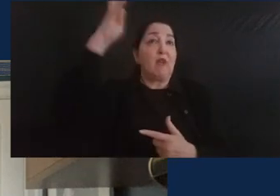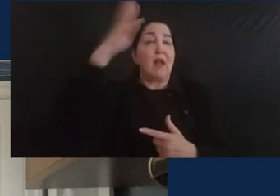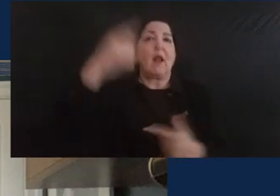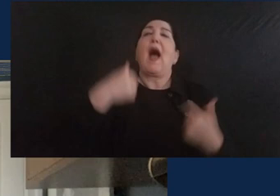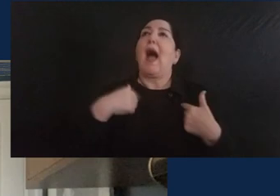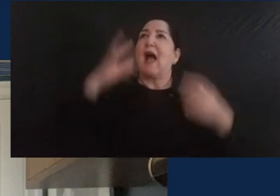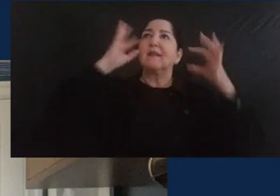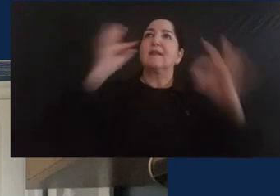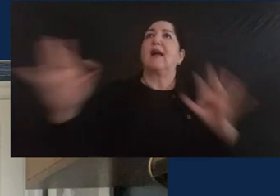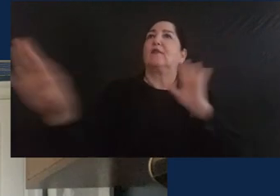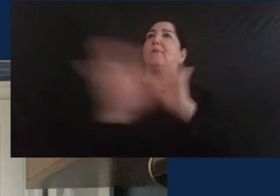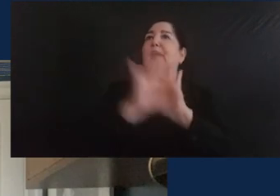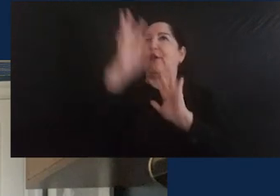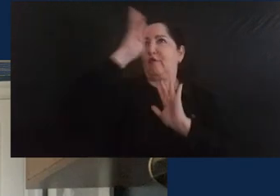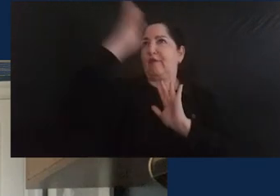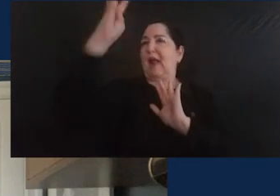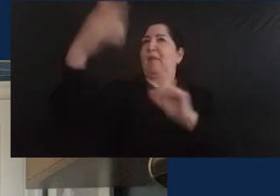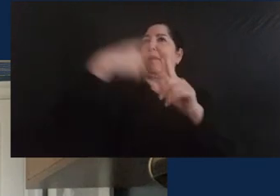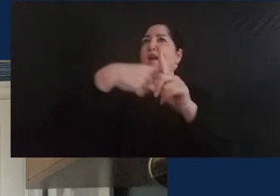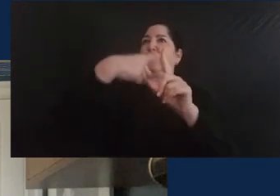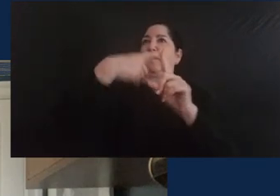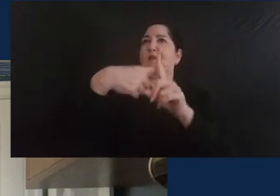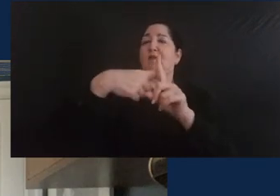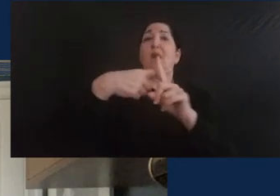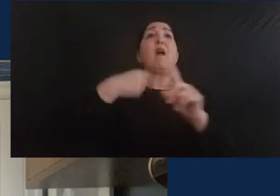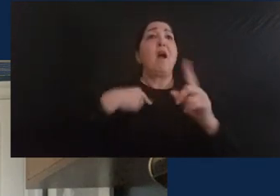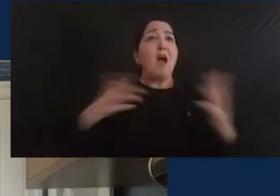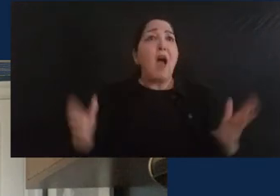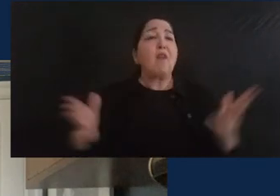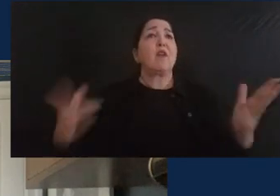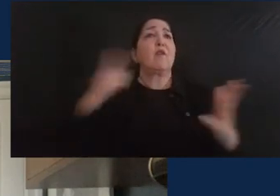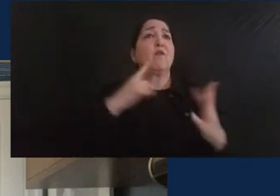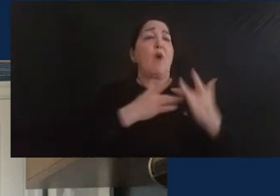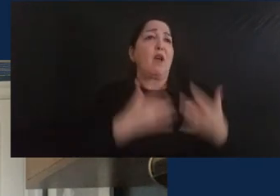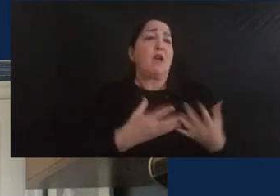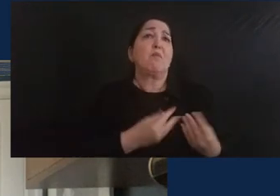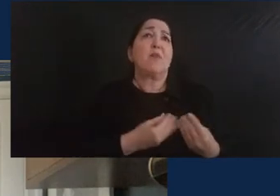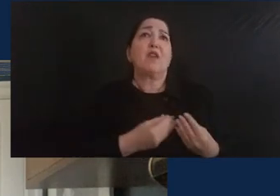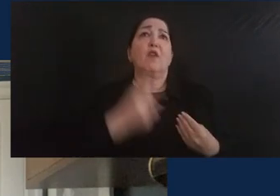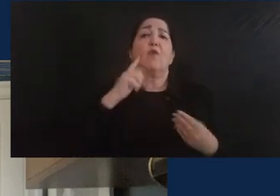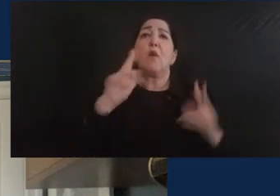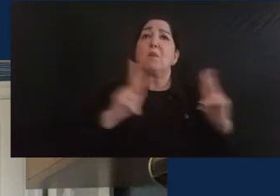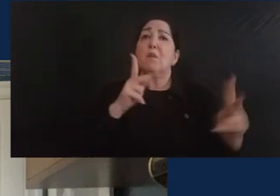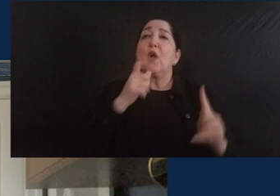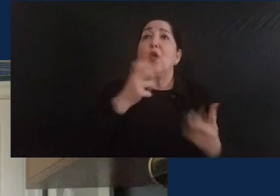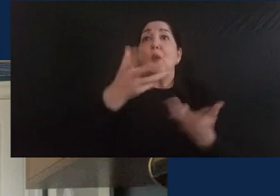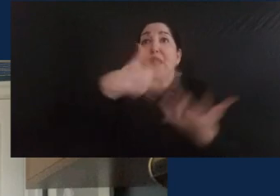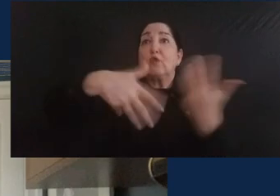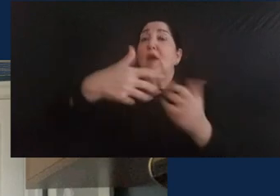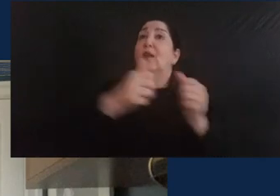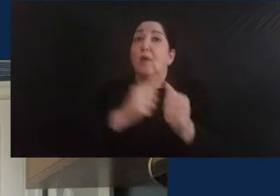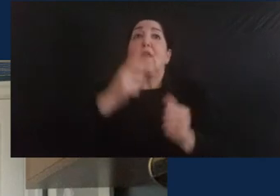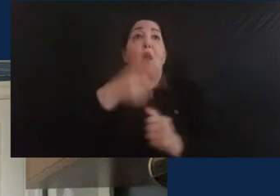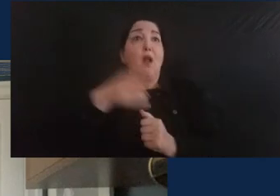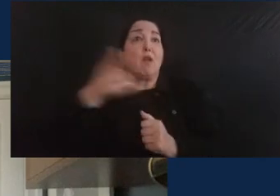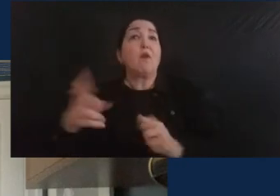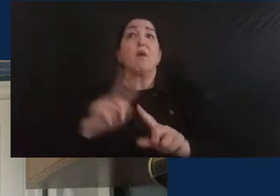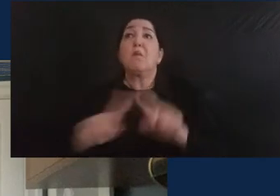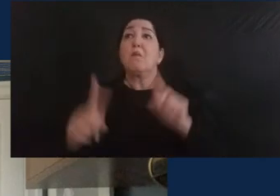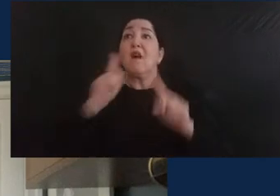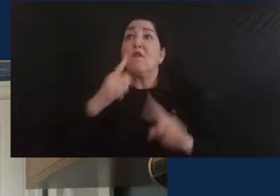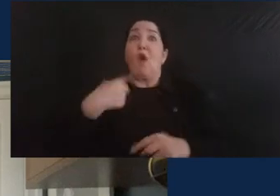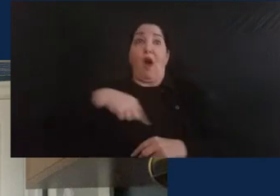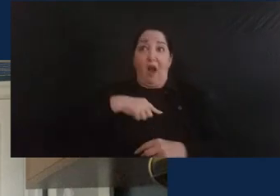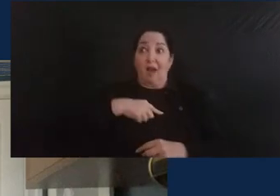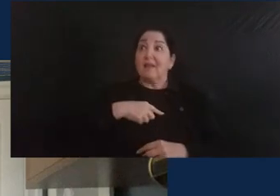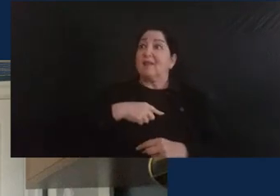it. I am choosing to create the positivity. I am advocating for the compassion, not only for those who interact with the